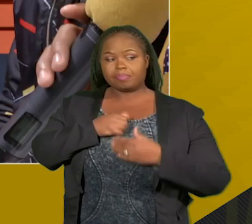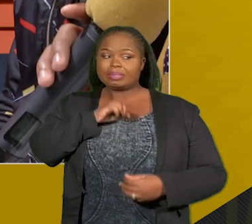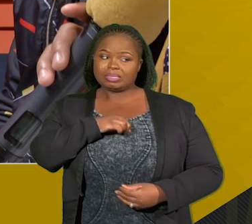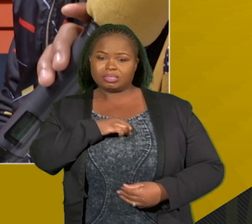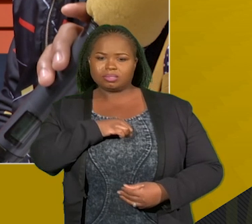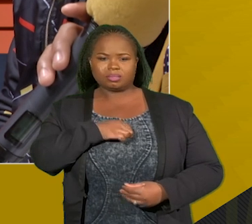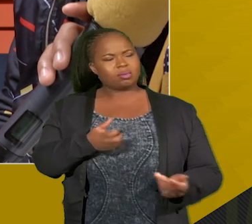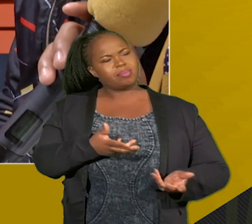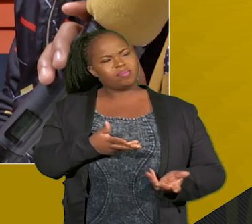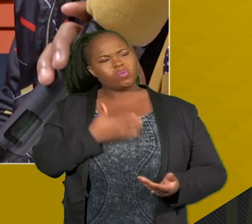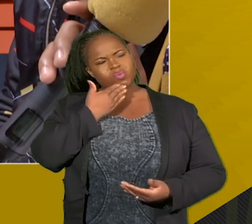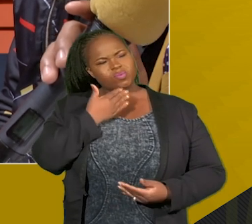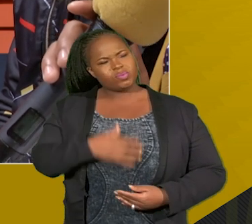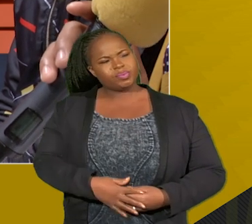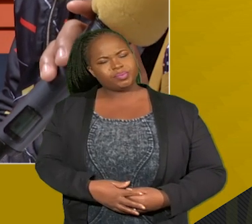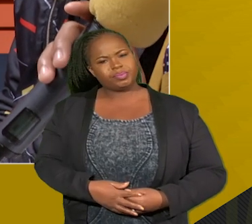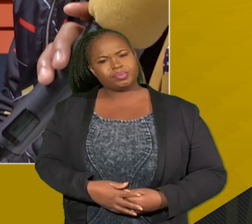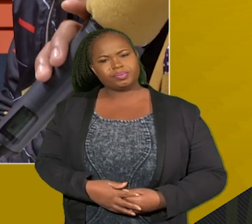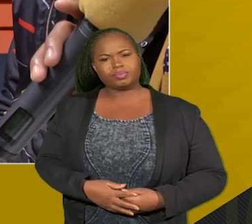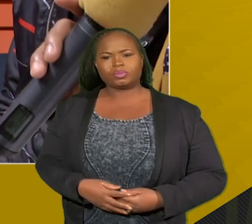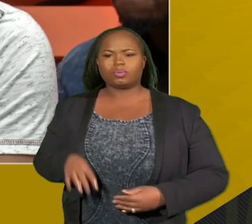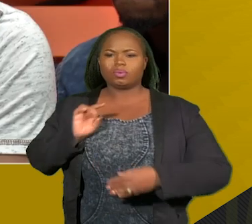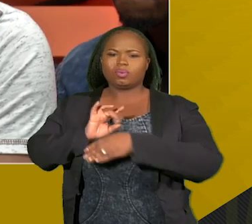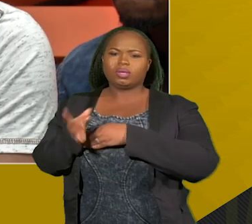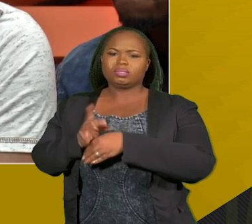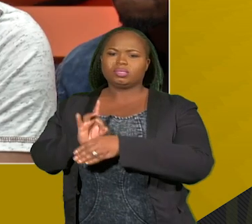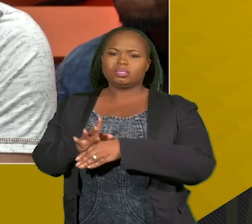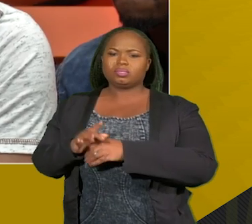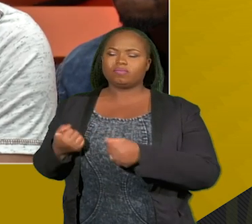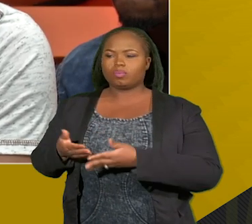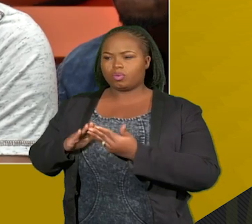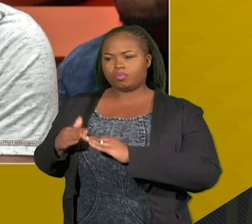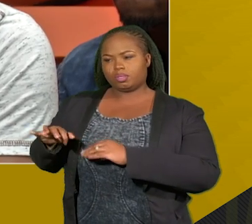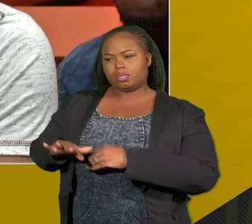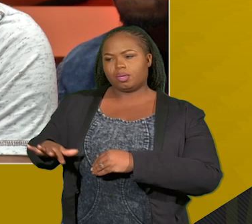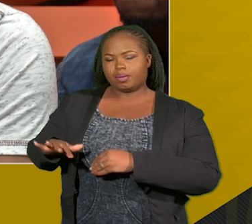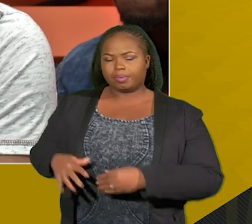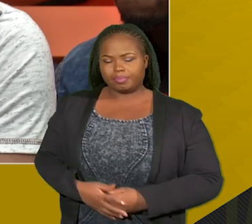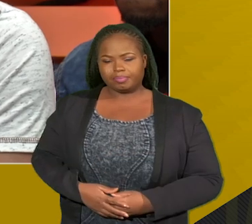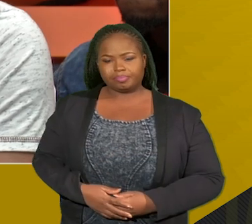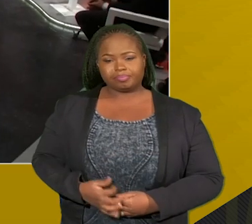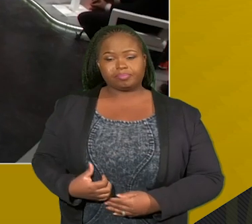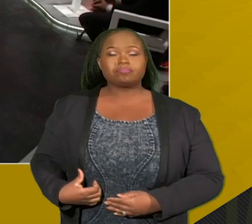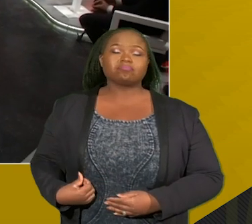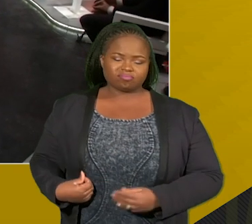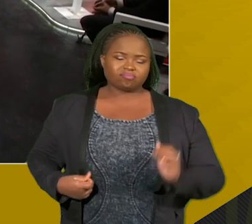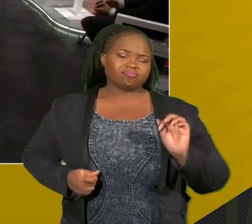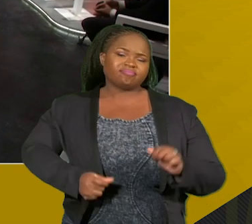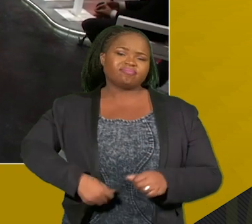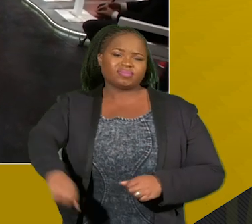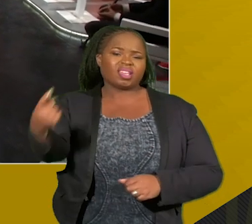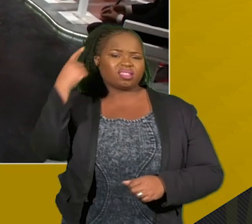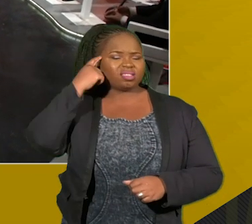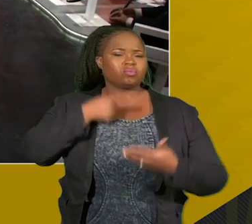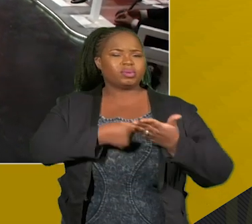Utokiletus. Baba, utusakemang. Unale counseling young mo from Mogdulante, Jay. Yeah. And I think, Queen, that's what we need to talk a little bit